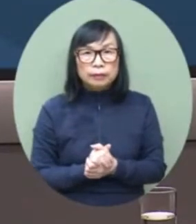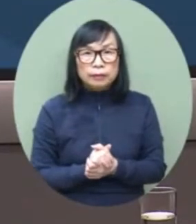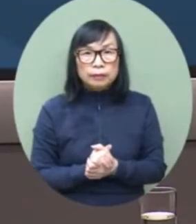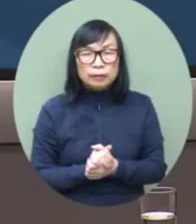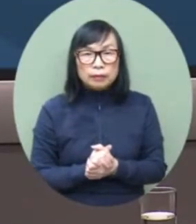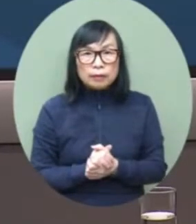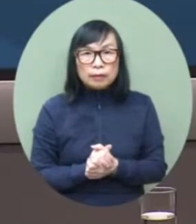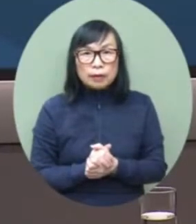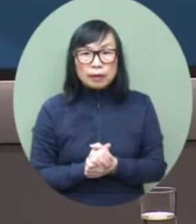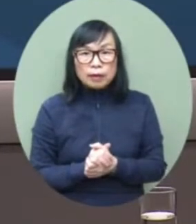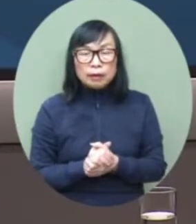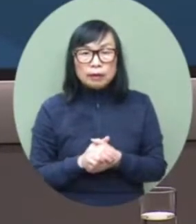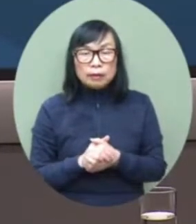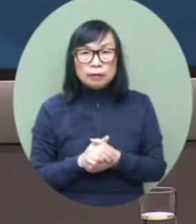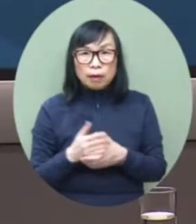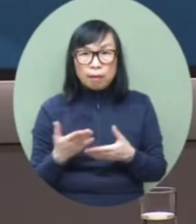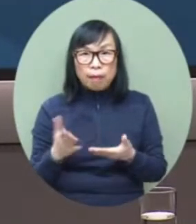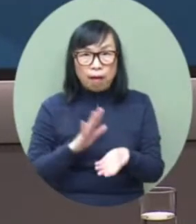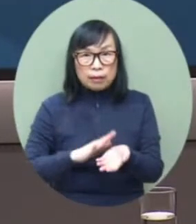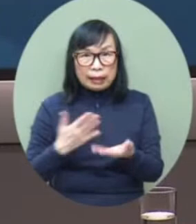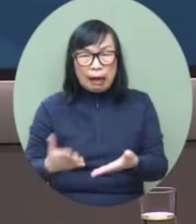community spread.